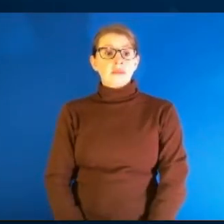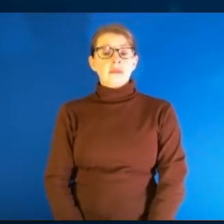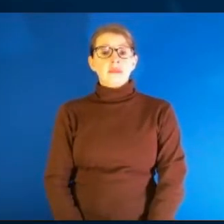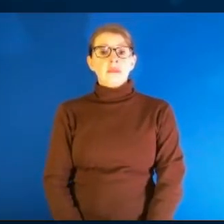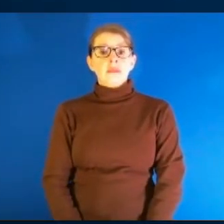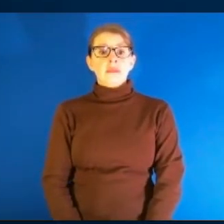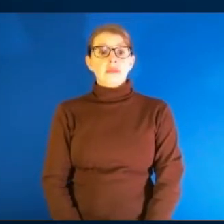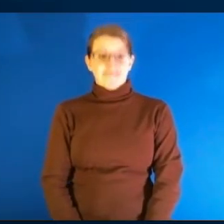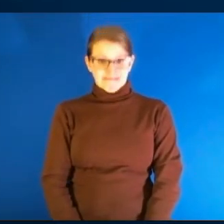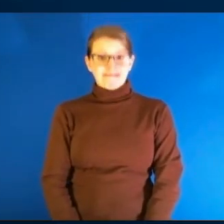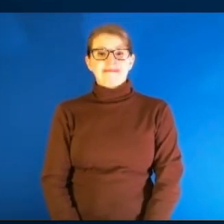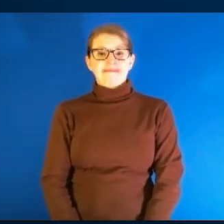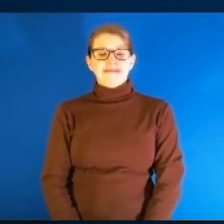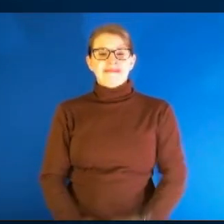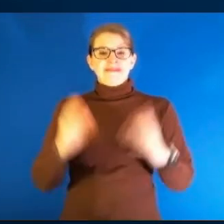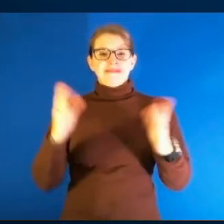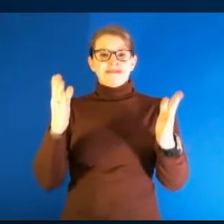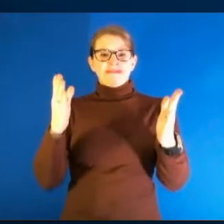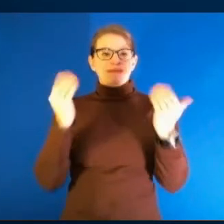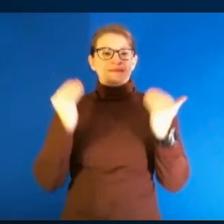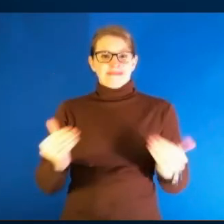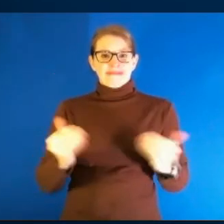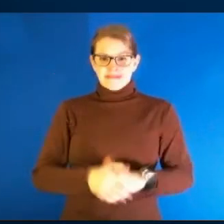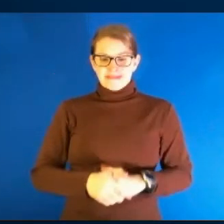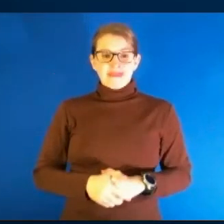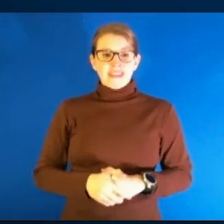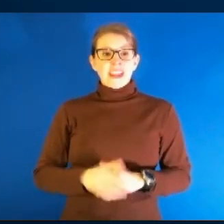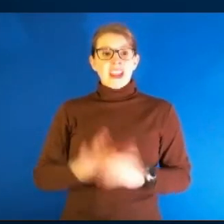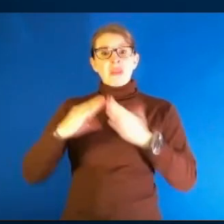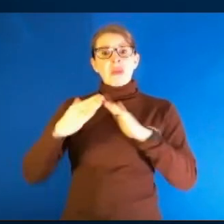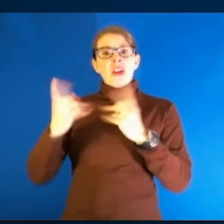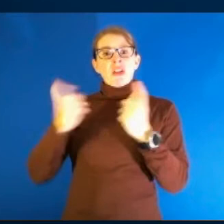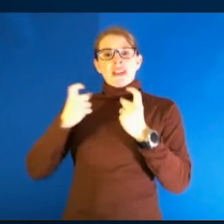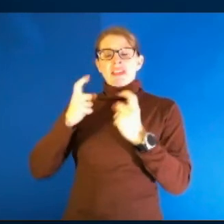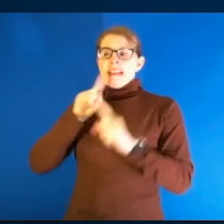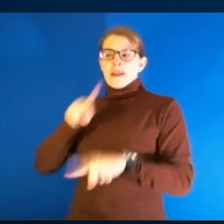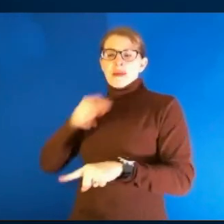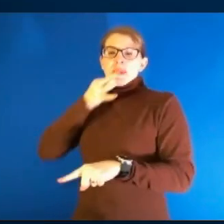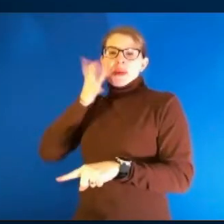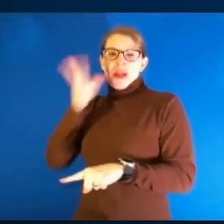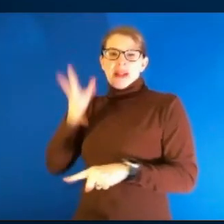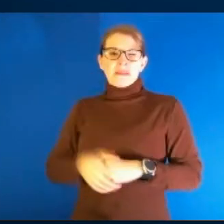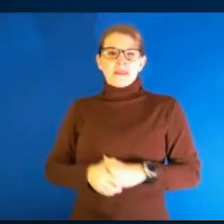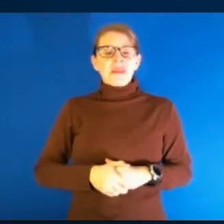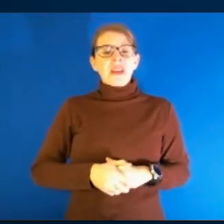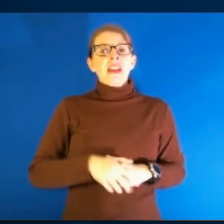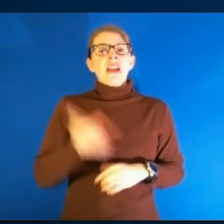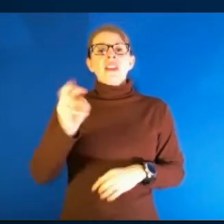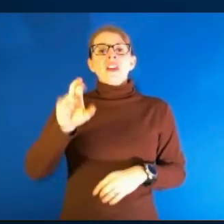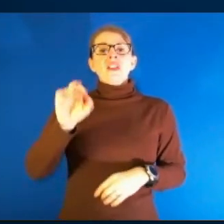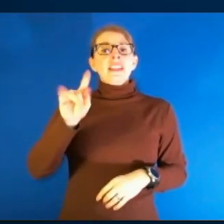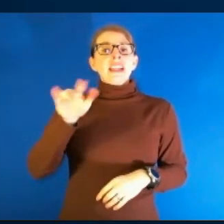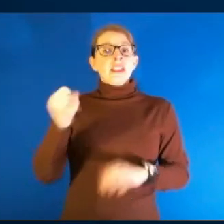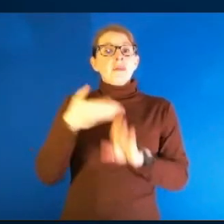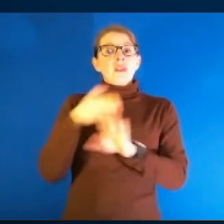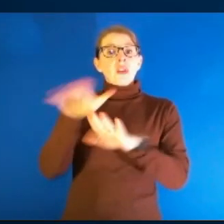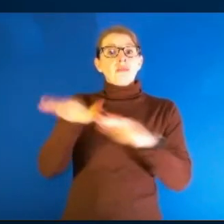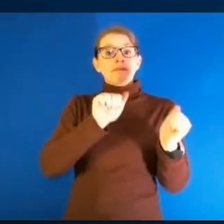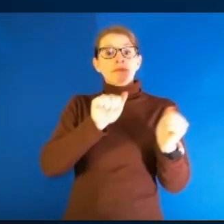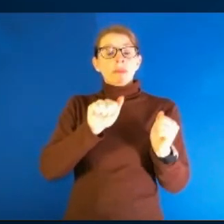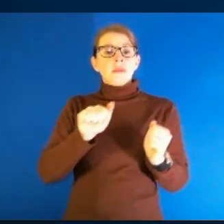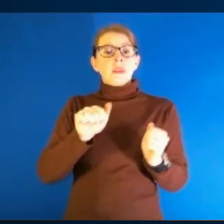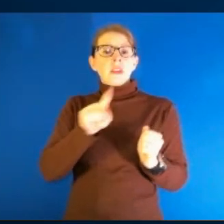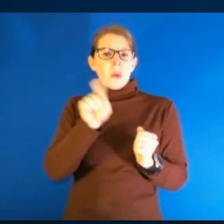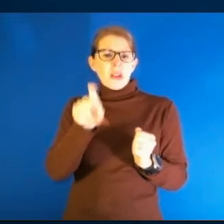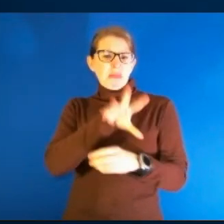All right, we're going to move forward. We'll get to some community questions here in just a moment. But Dr. Seitz, before you have to go, I want to bring you into this question